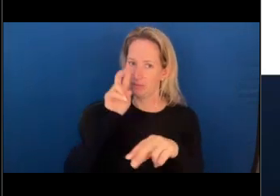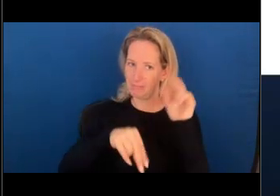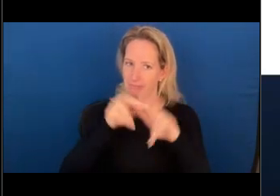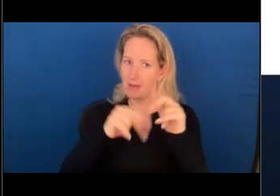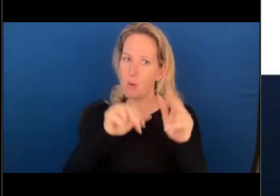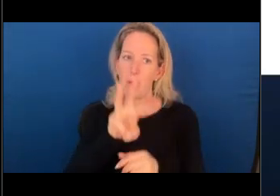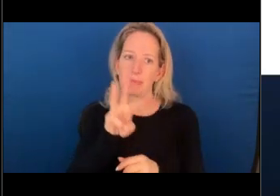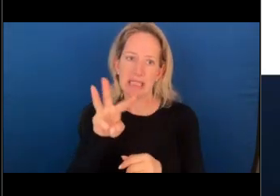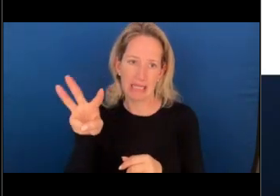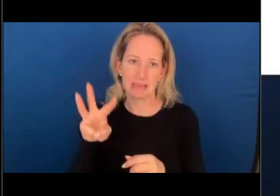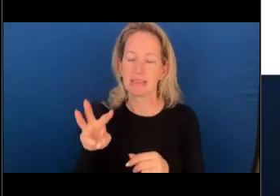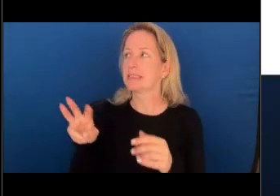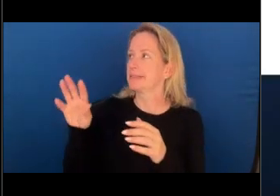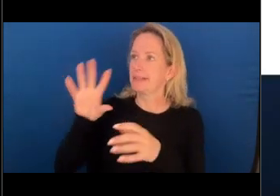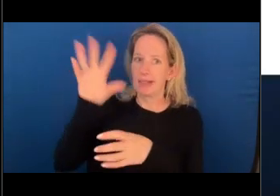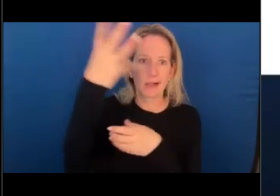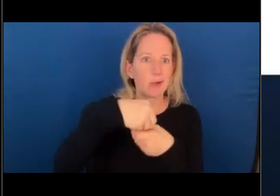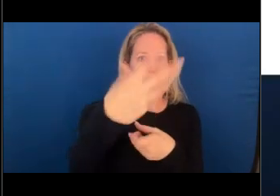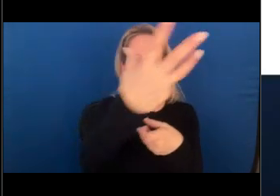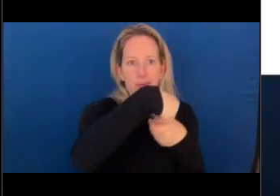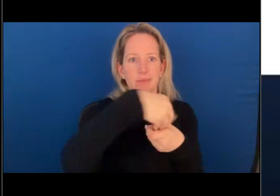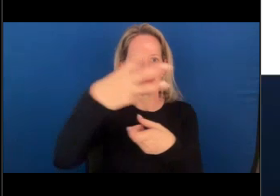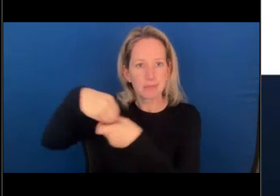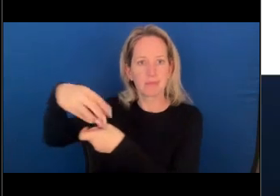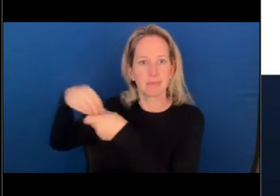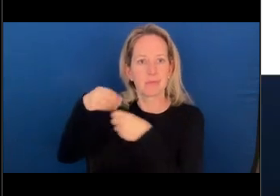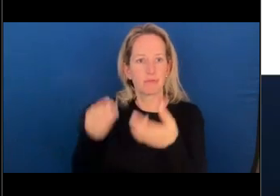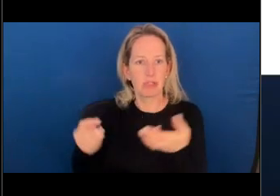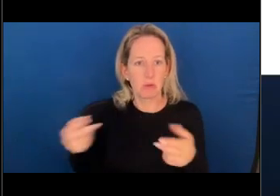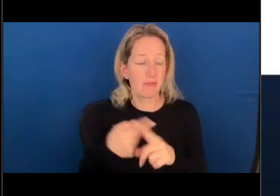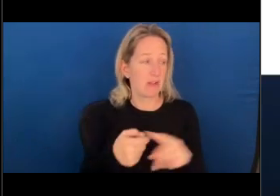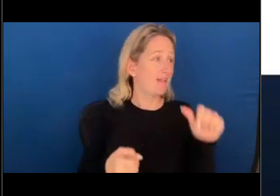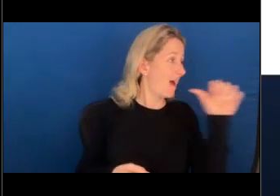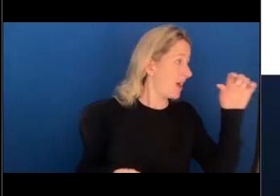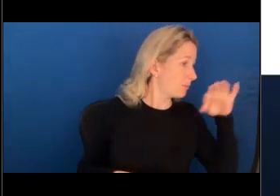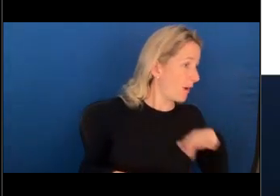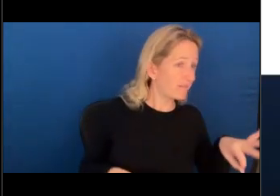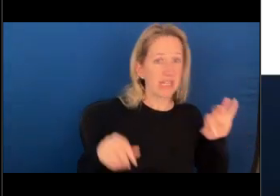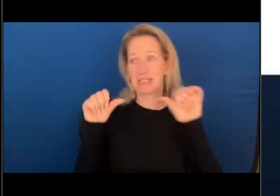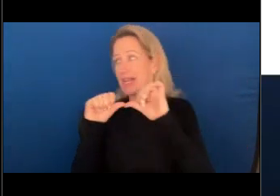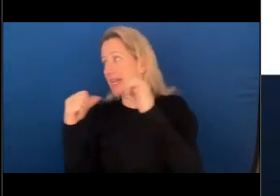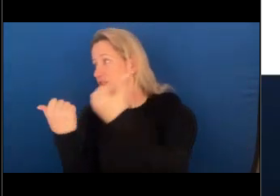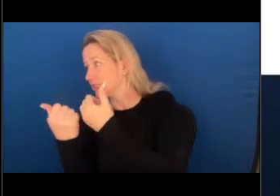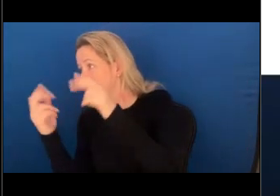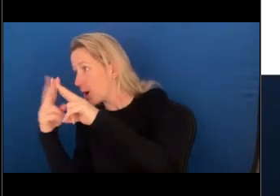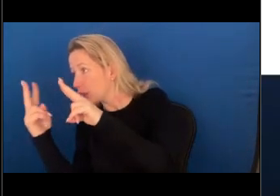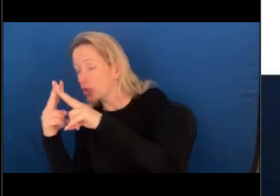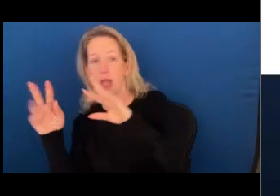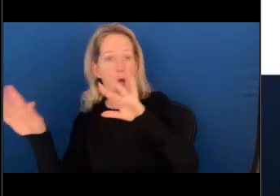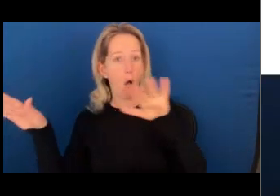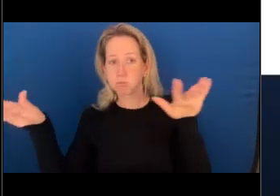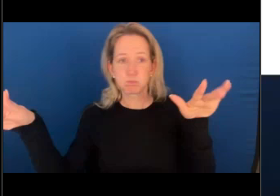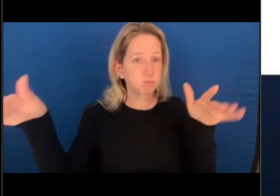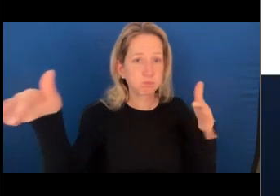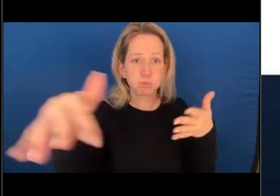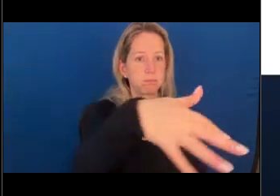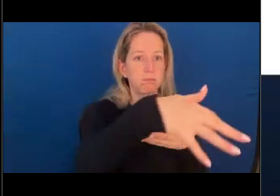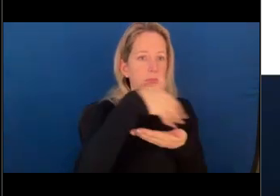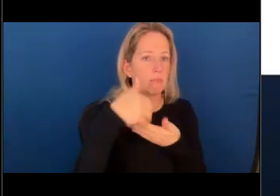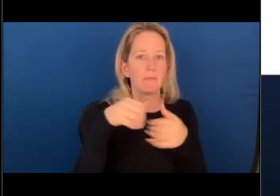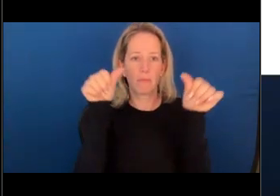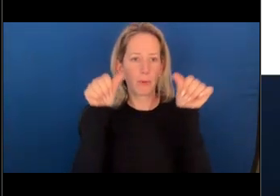resources across sectors, just taking information from our nonprofit, state agency partners, and everyone else. There's information on what